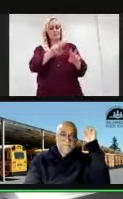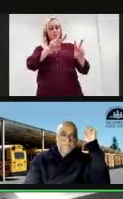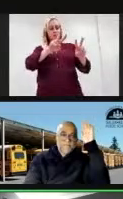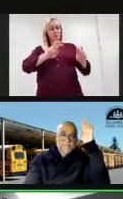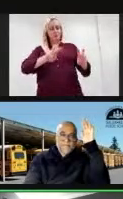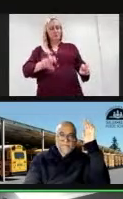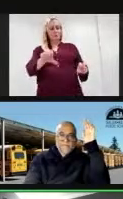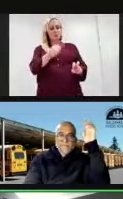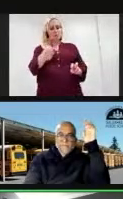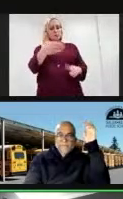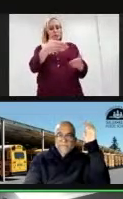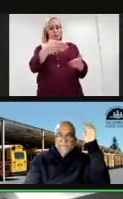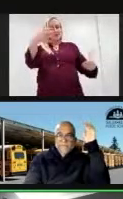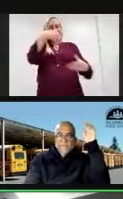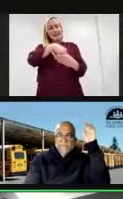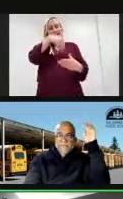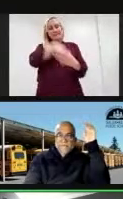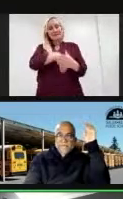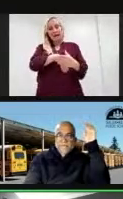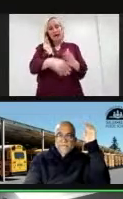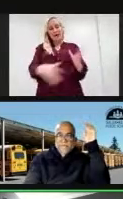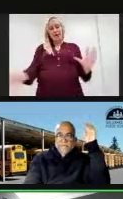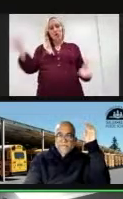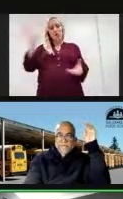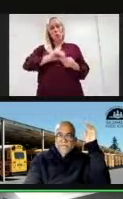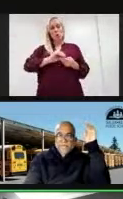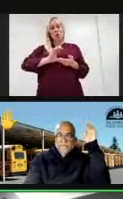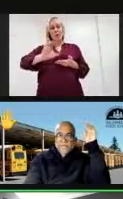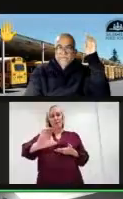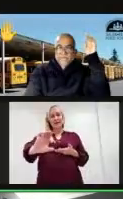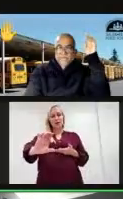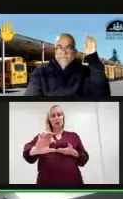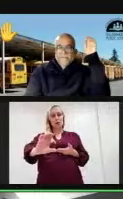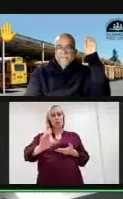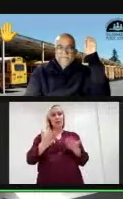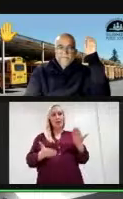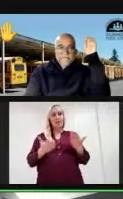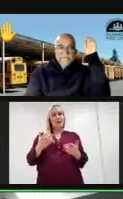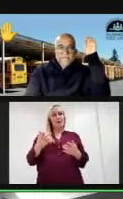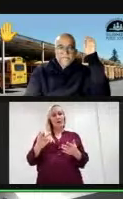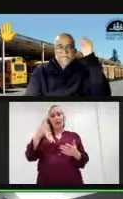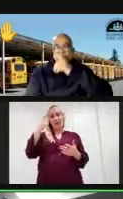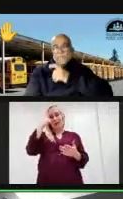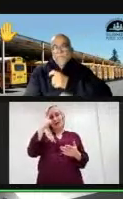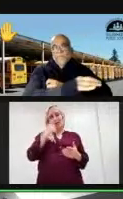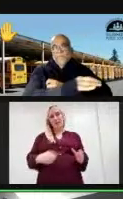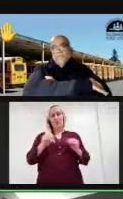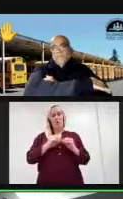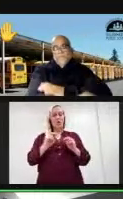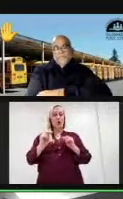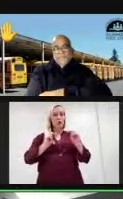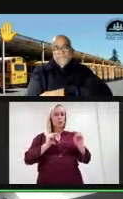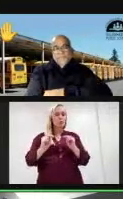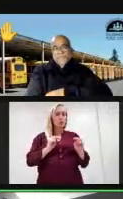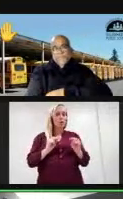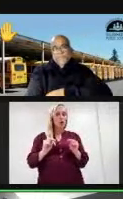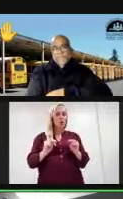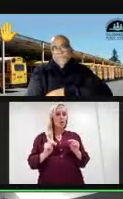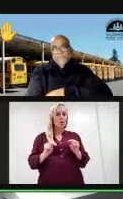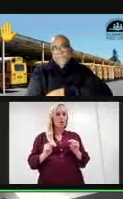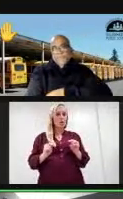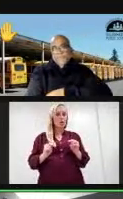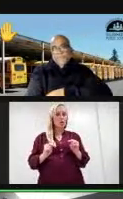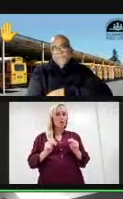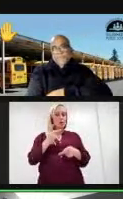things within the compensations that they might find are more negotiable to